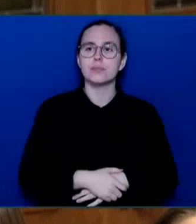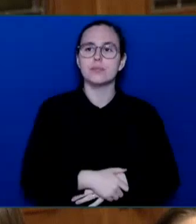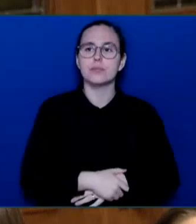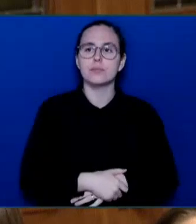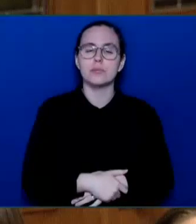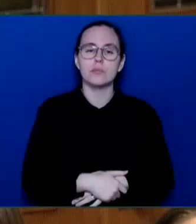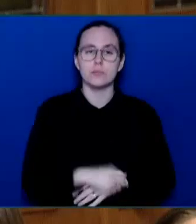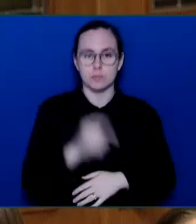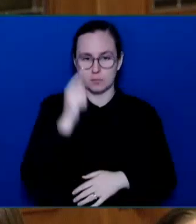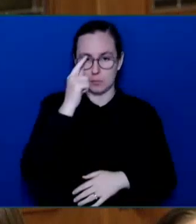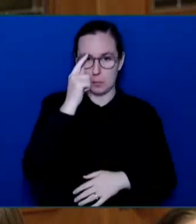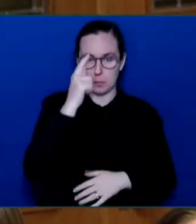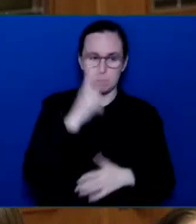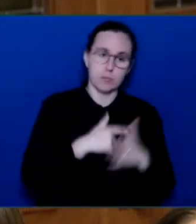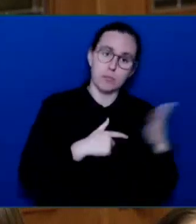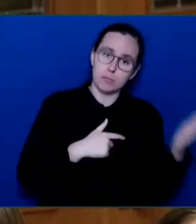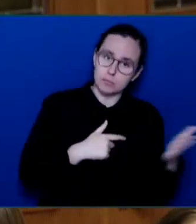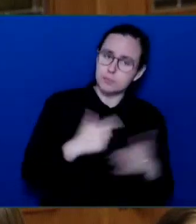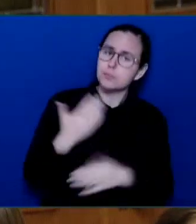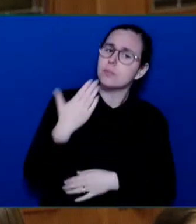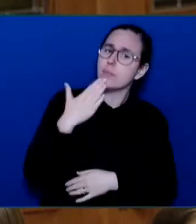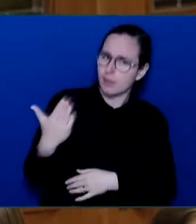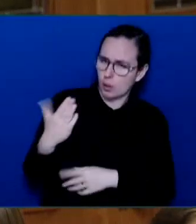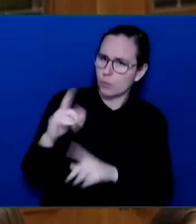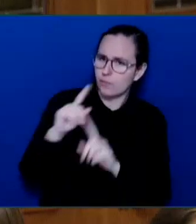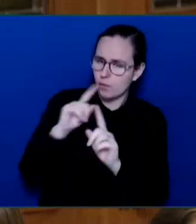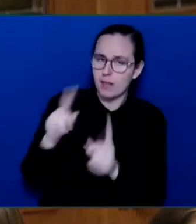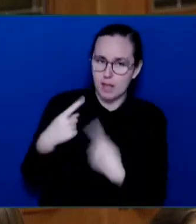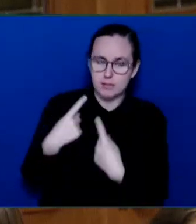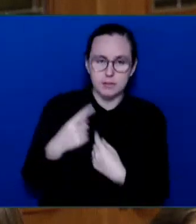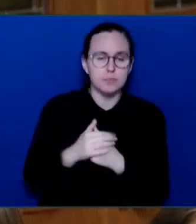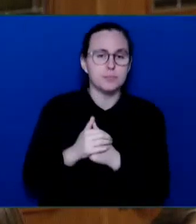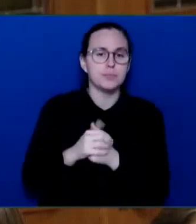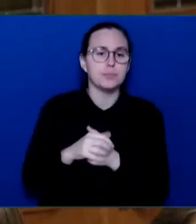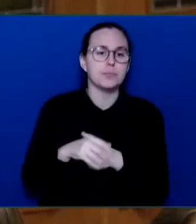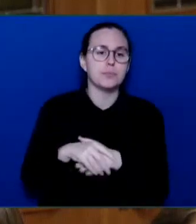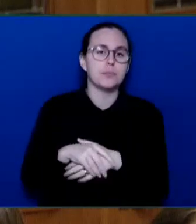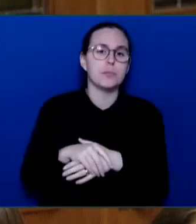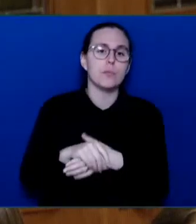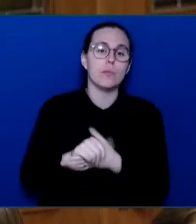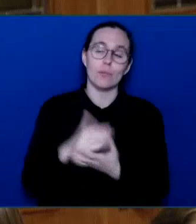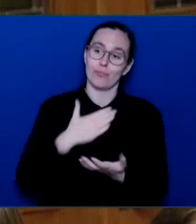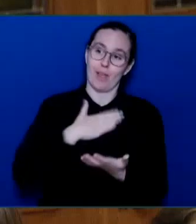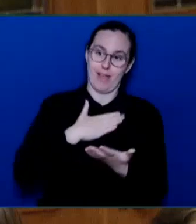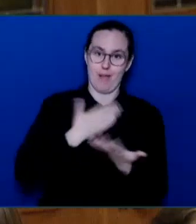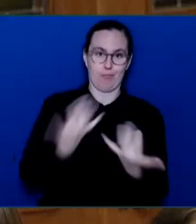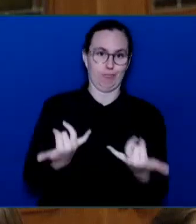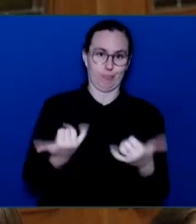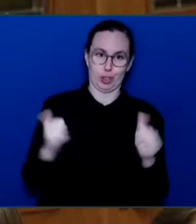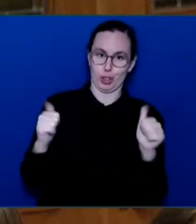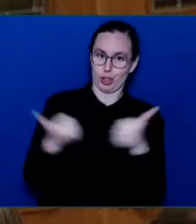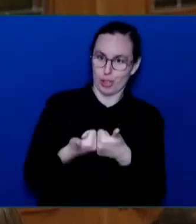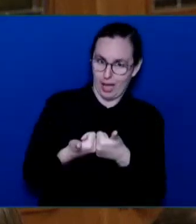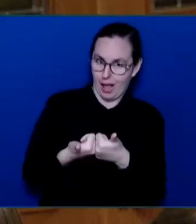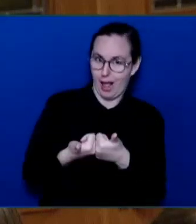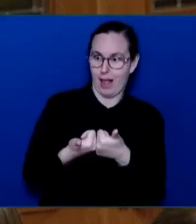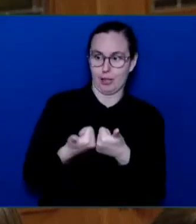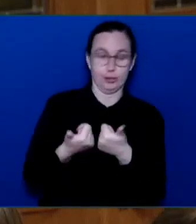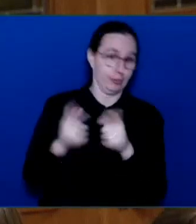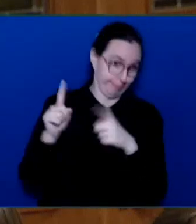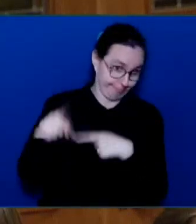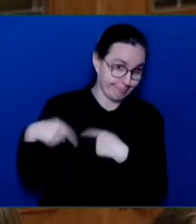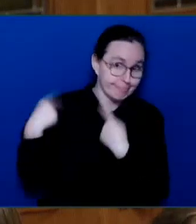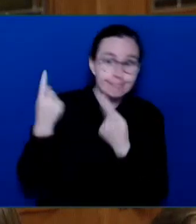the challenge we have is because for so long the system has been operating in a scarcity model, that the standard inflationary and